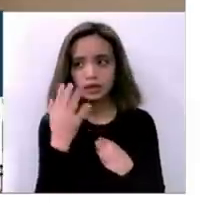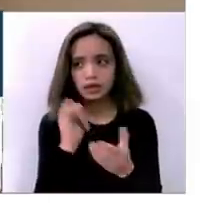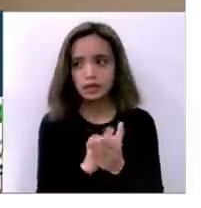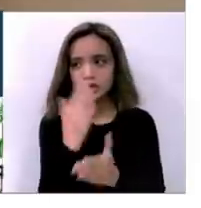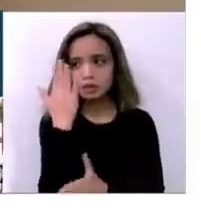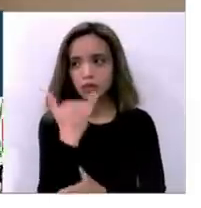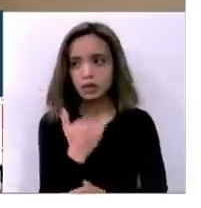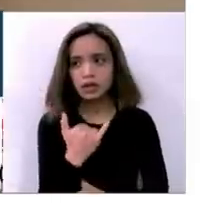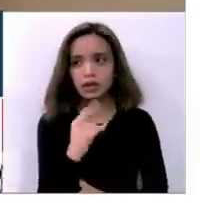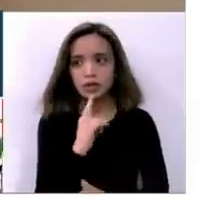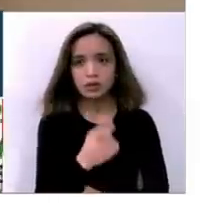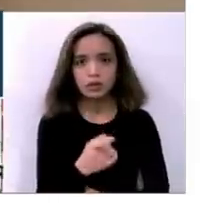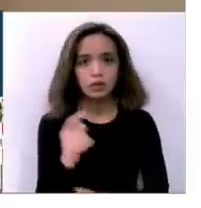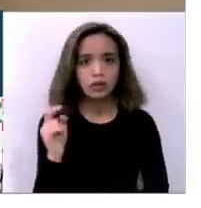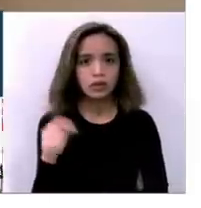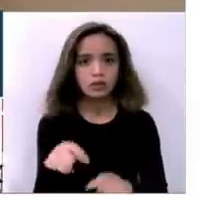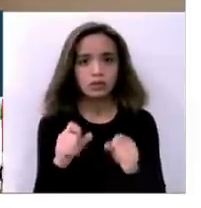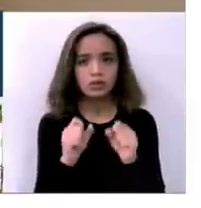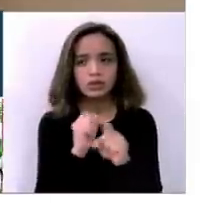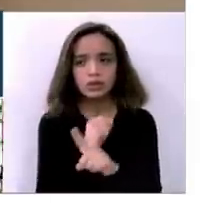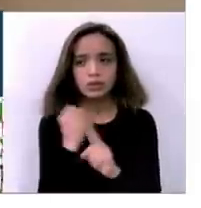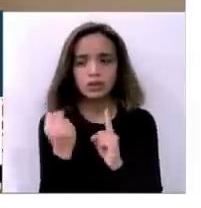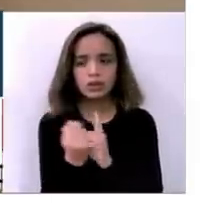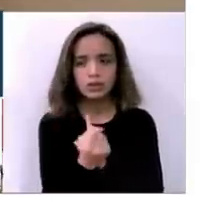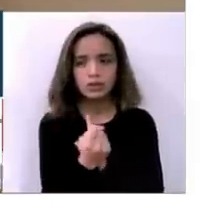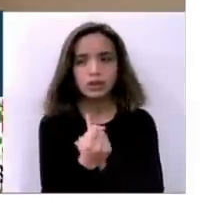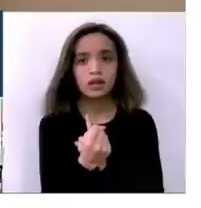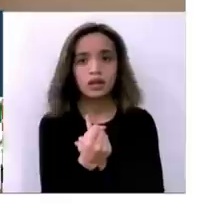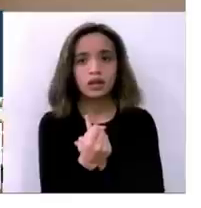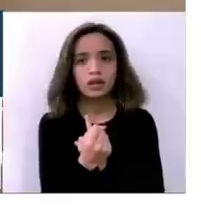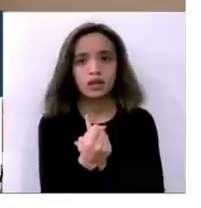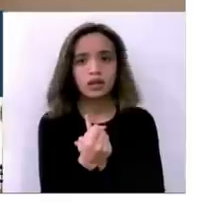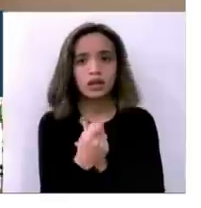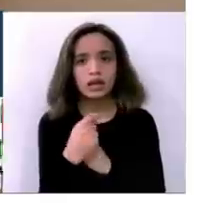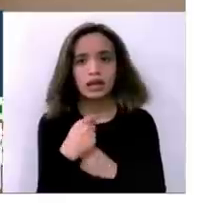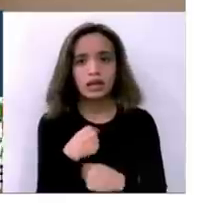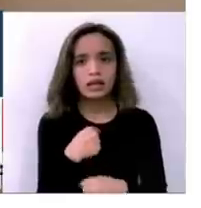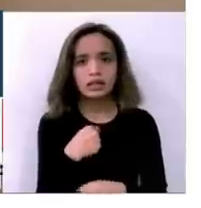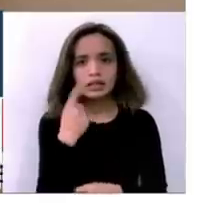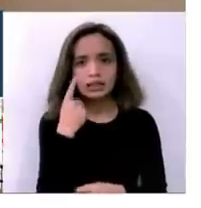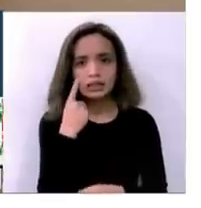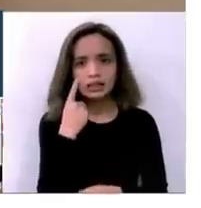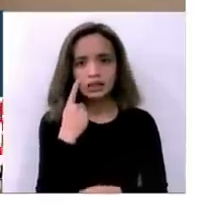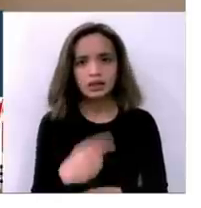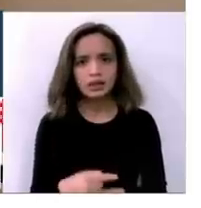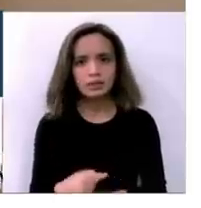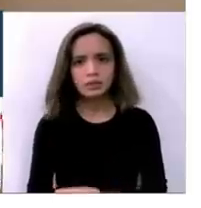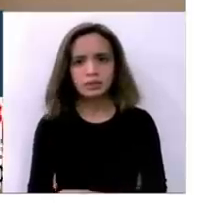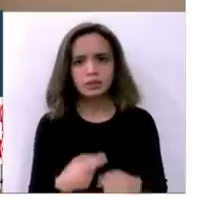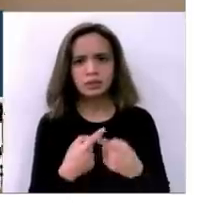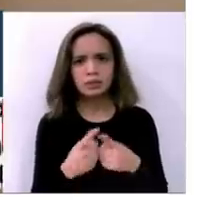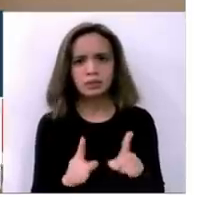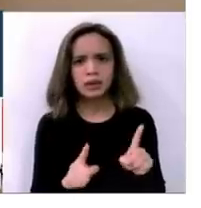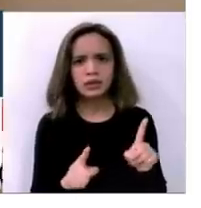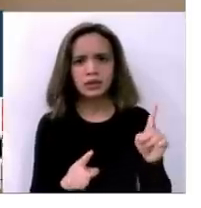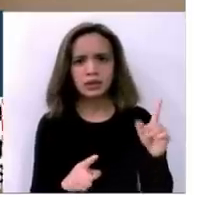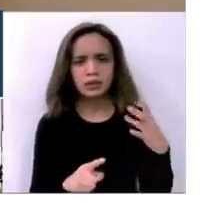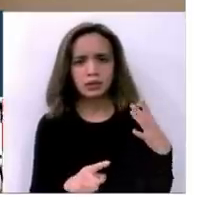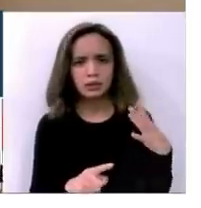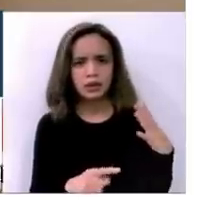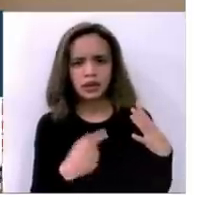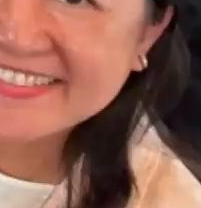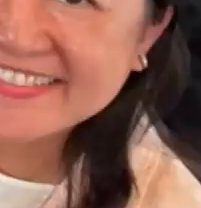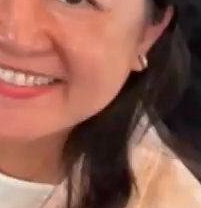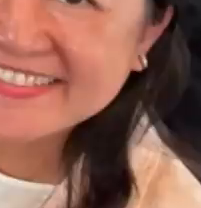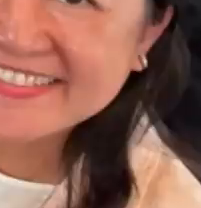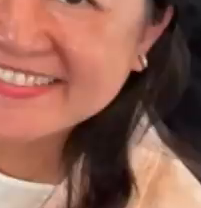very precarious situation. So I'd rather leave it that way for the moment. Yeah, but what do you weigh? I'm not going to push you